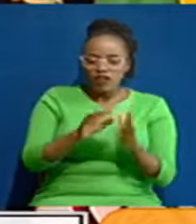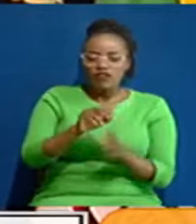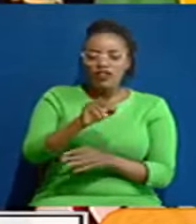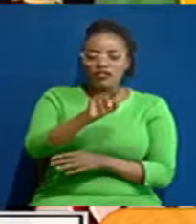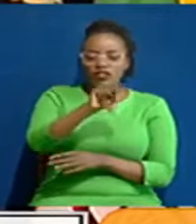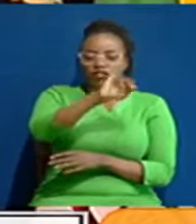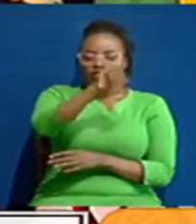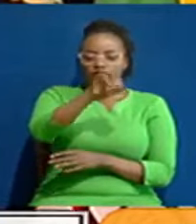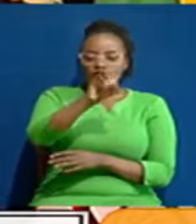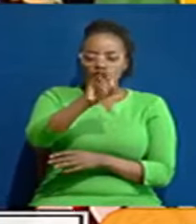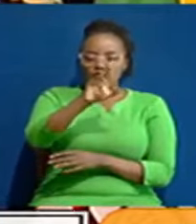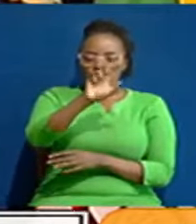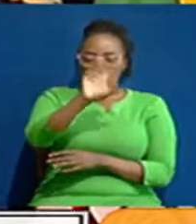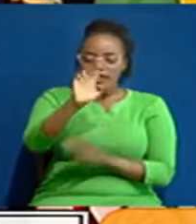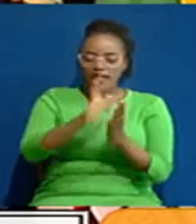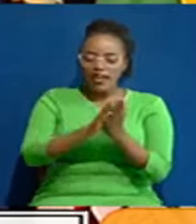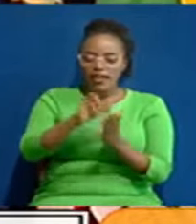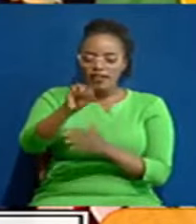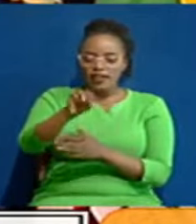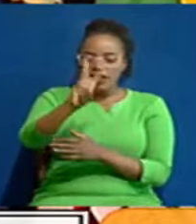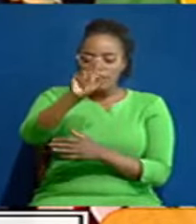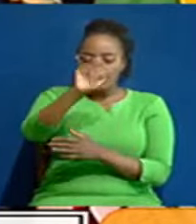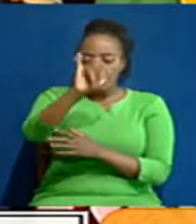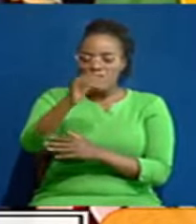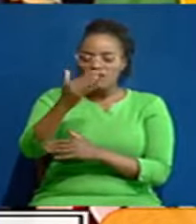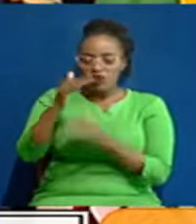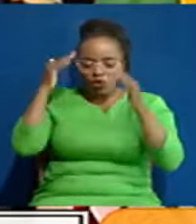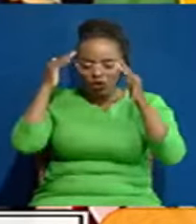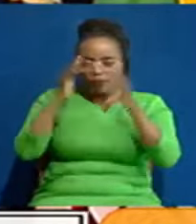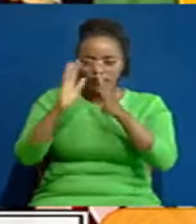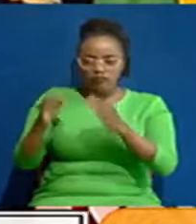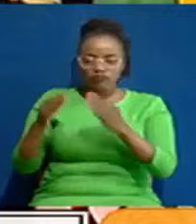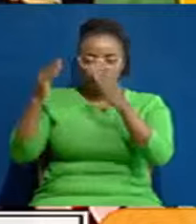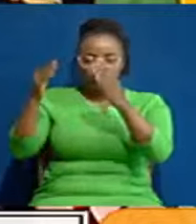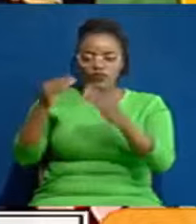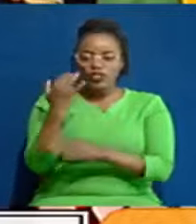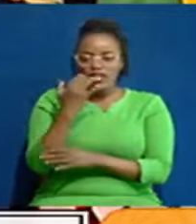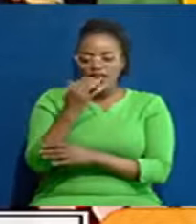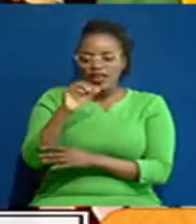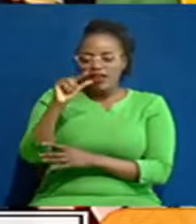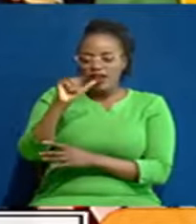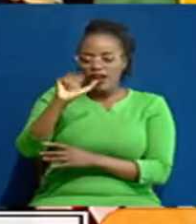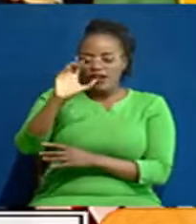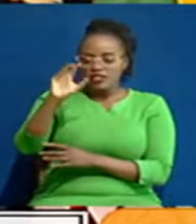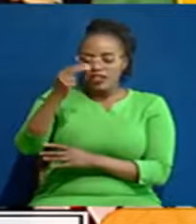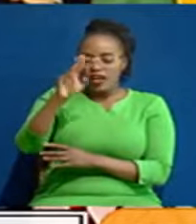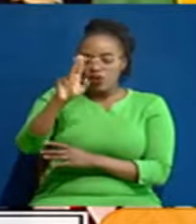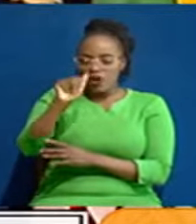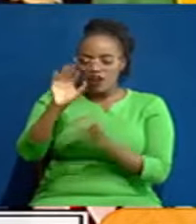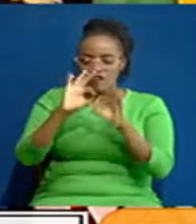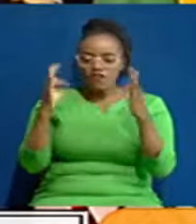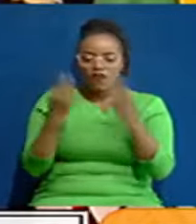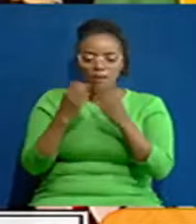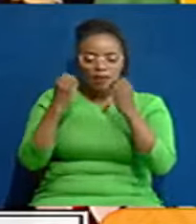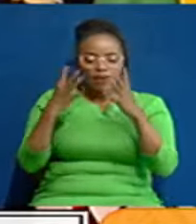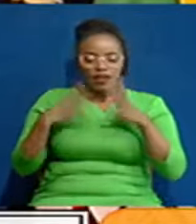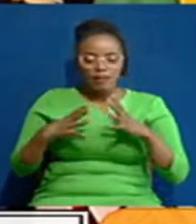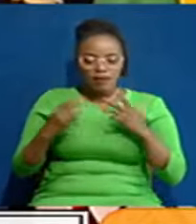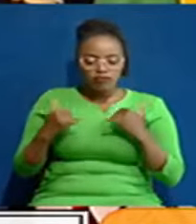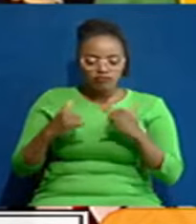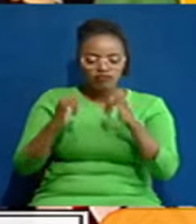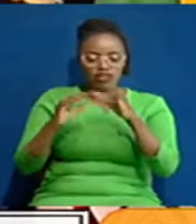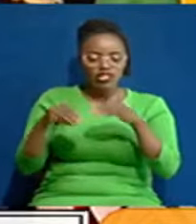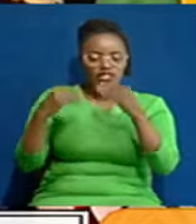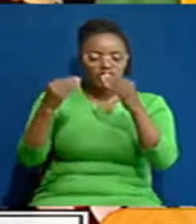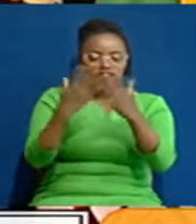and Mwai Mathenge for their commitment and sacrifice to the Gachagua family. Many executors who have been